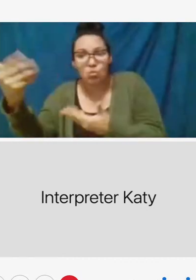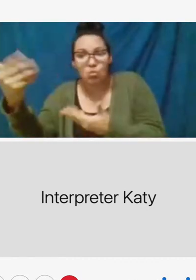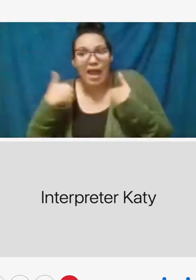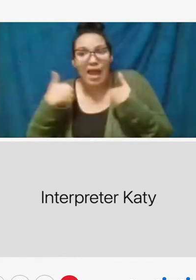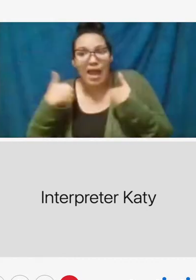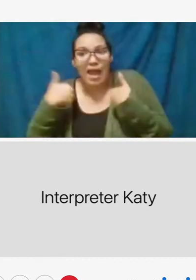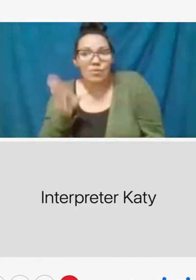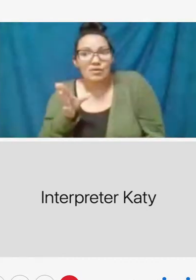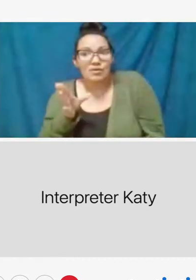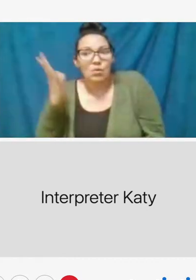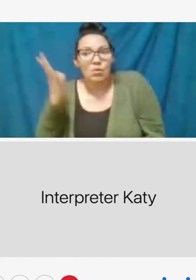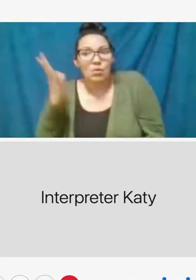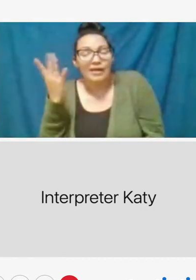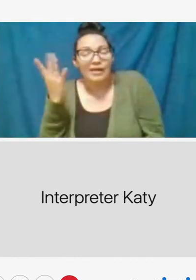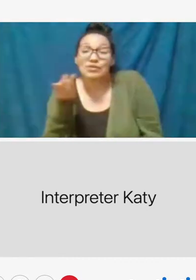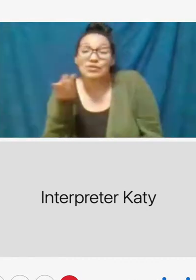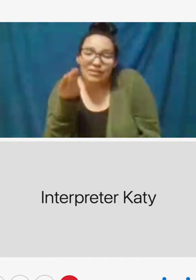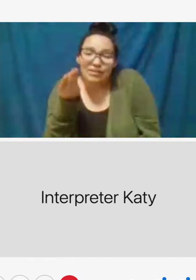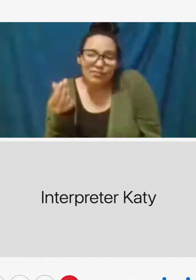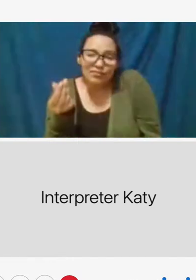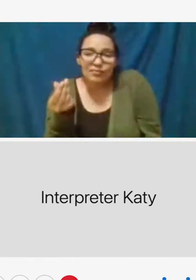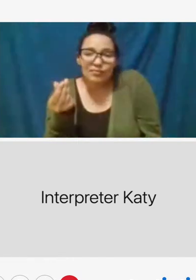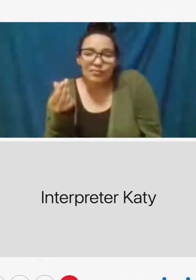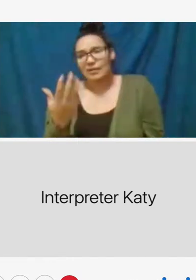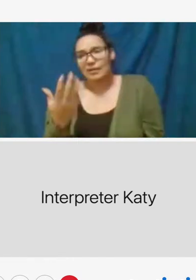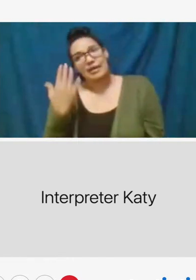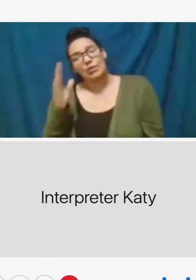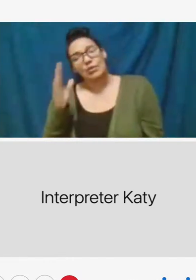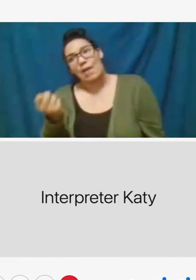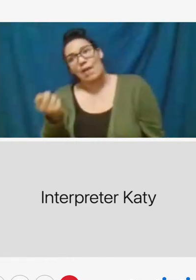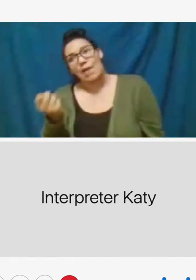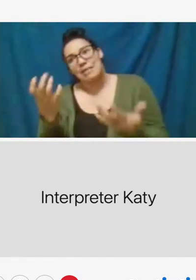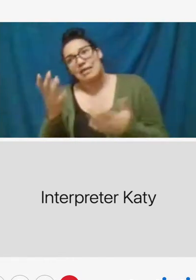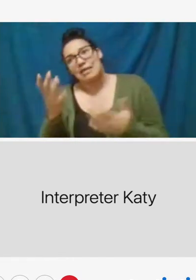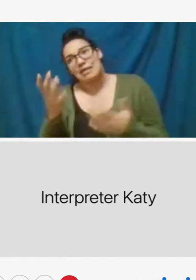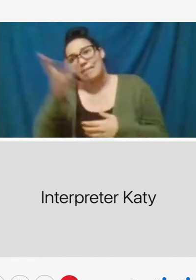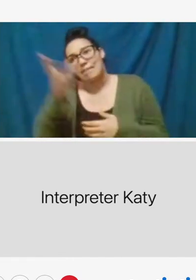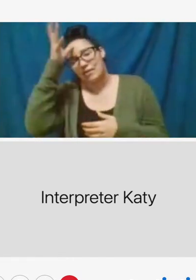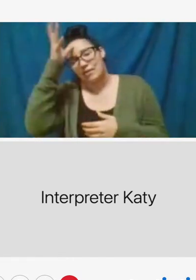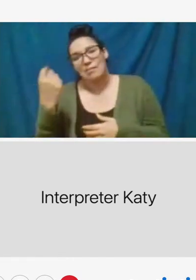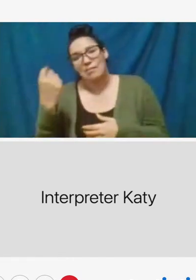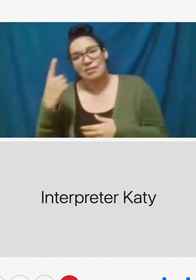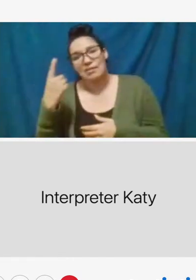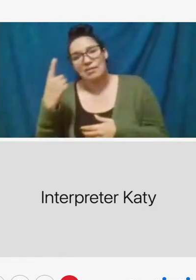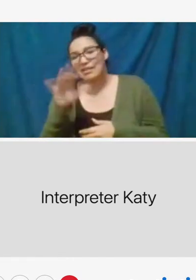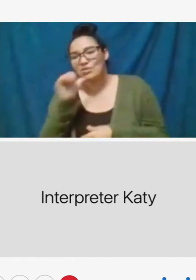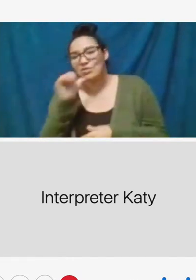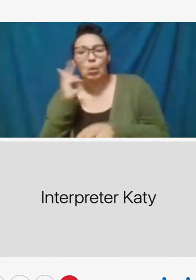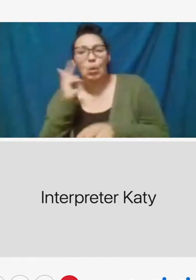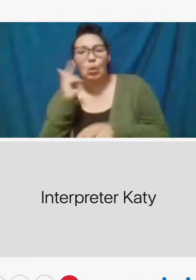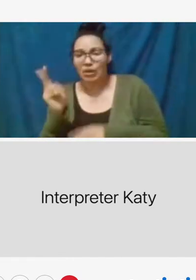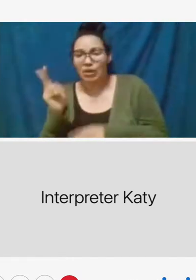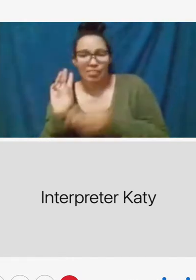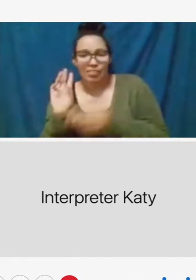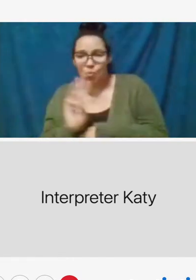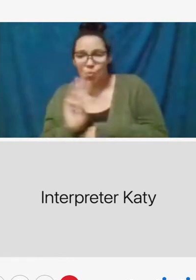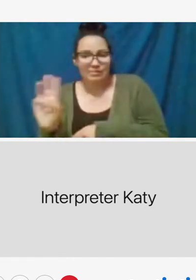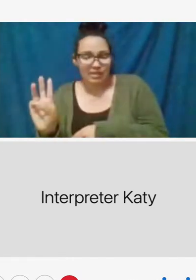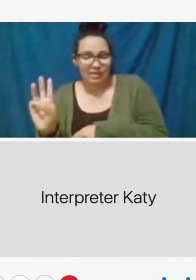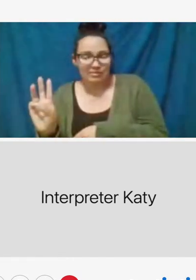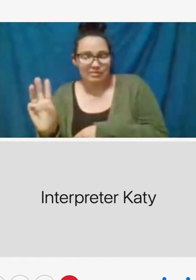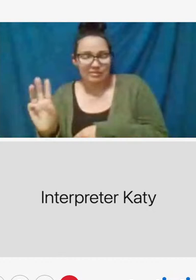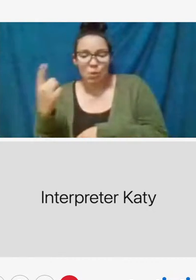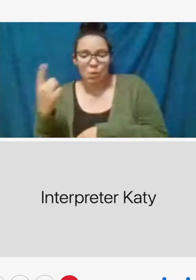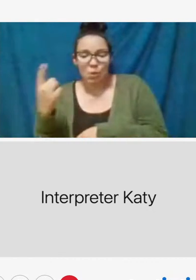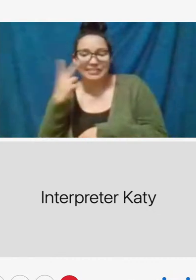hand I don't know how many parents but they don't all go look at the website and you always see on social media oh